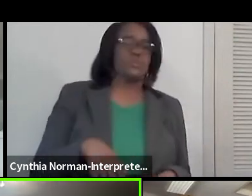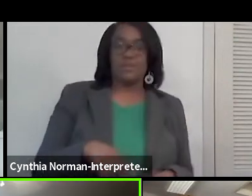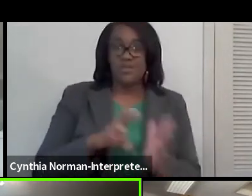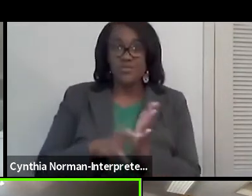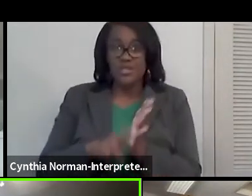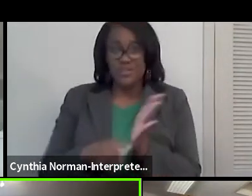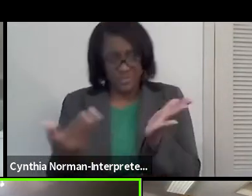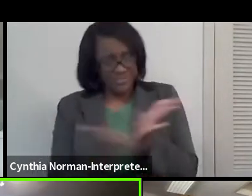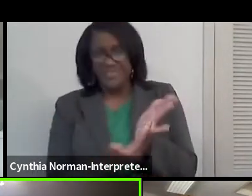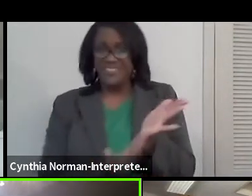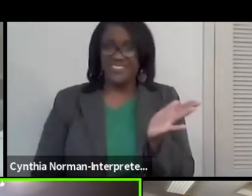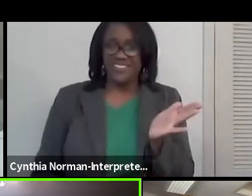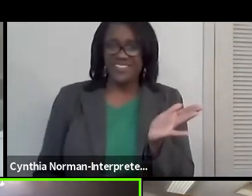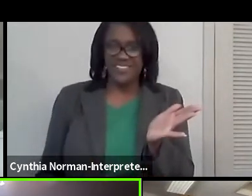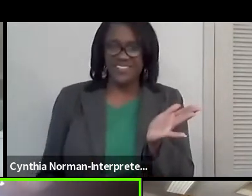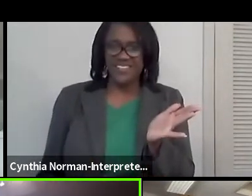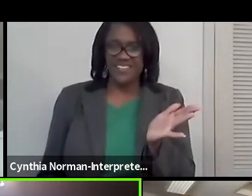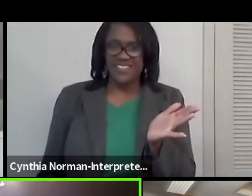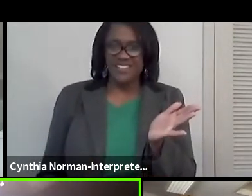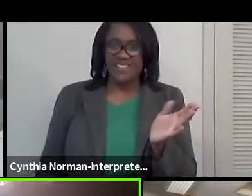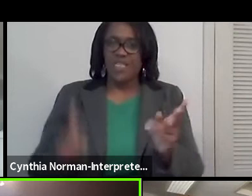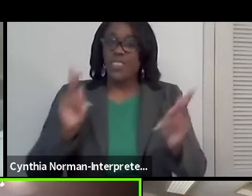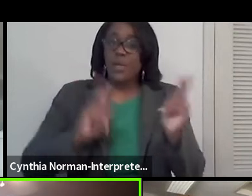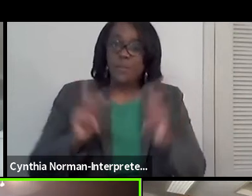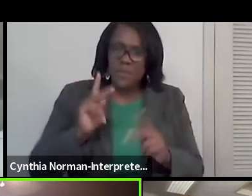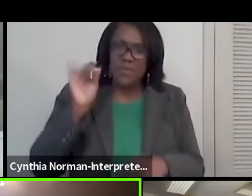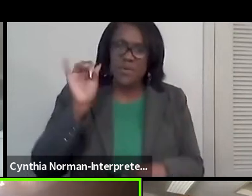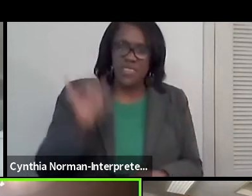So, you know, the people that you,